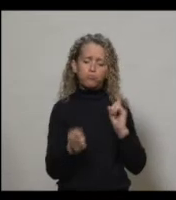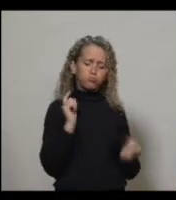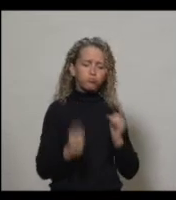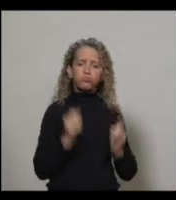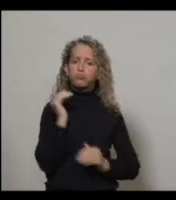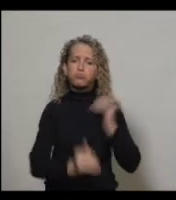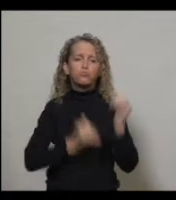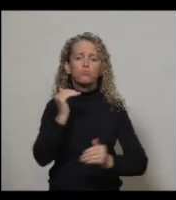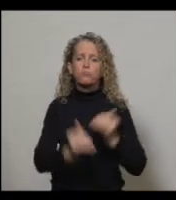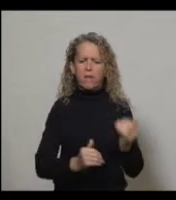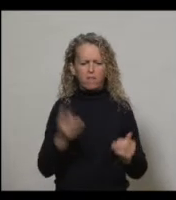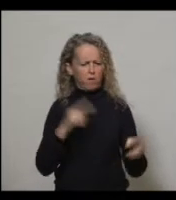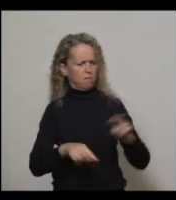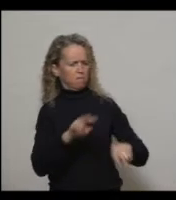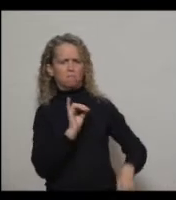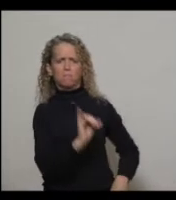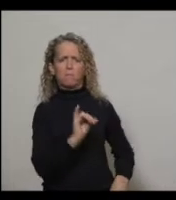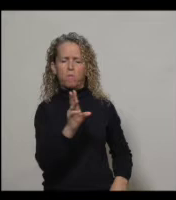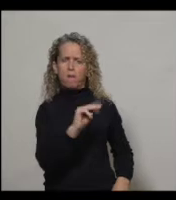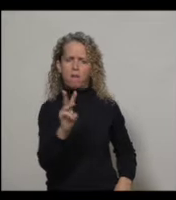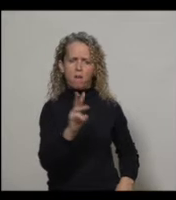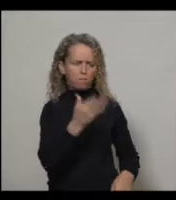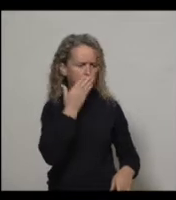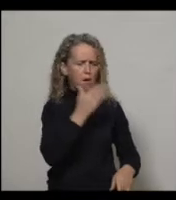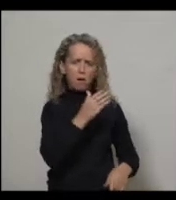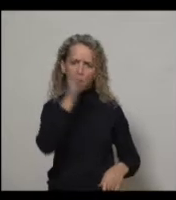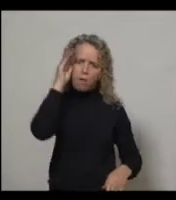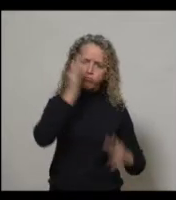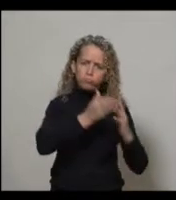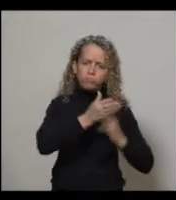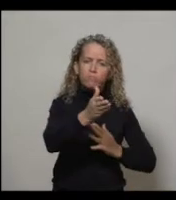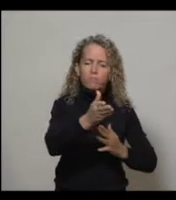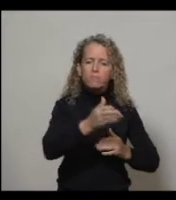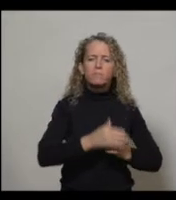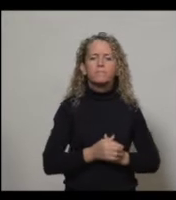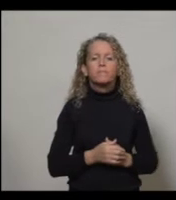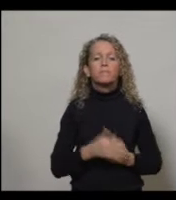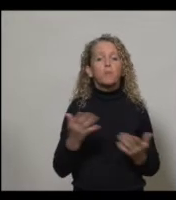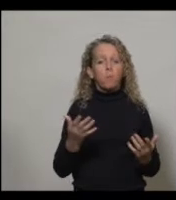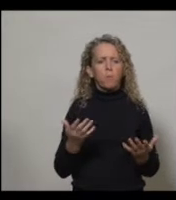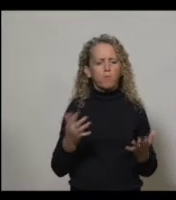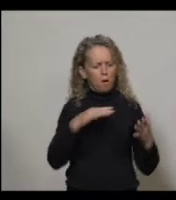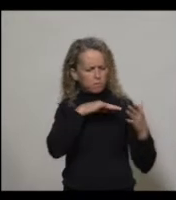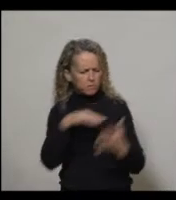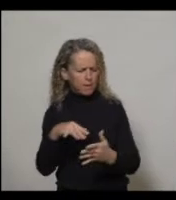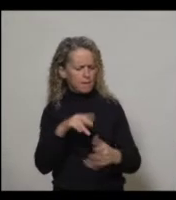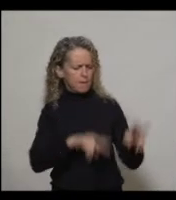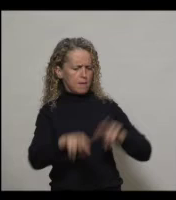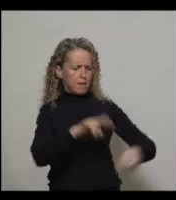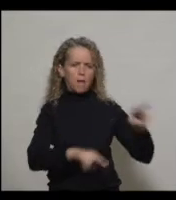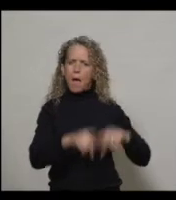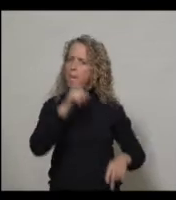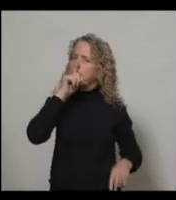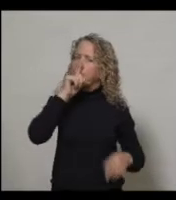we're quite frankly in awe of them that they've gotten through all of that. And the research really indicates that it's not the objective severity of